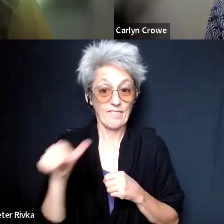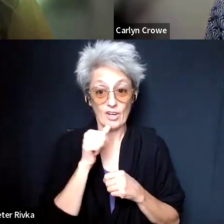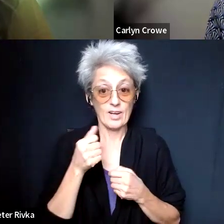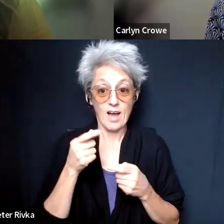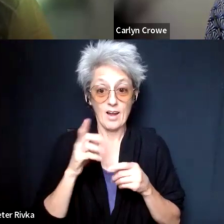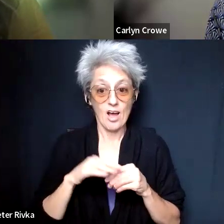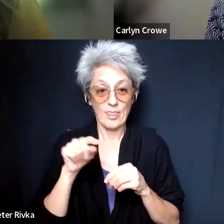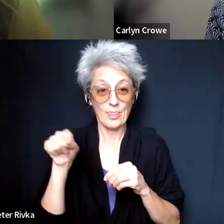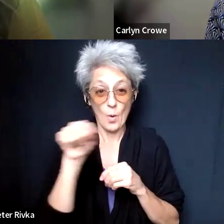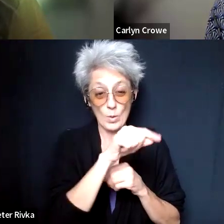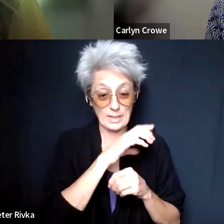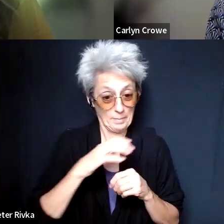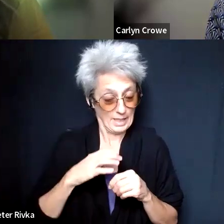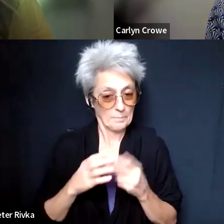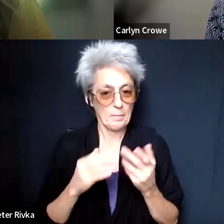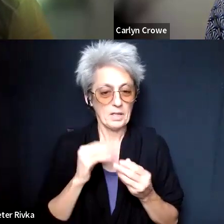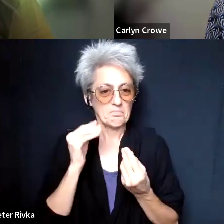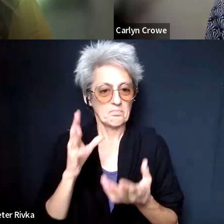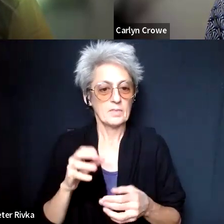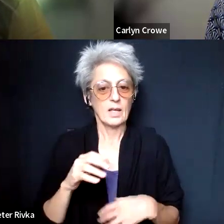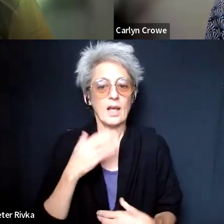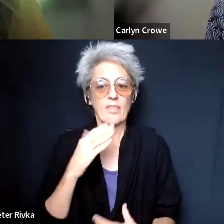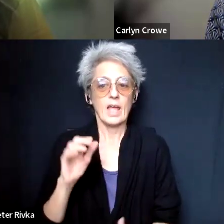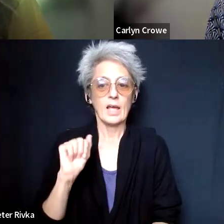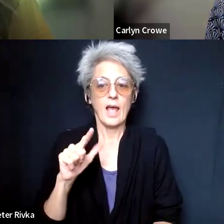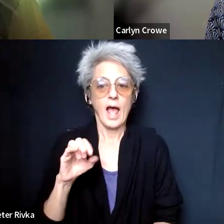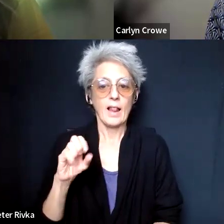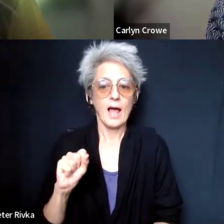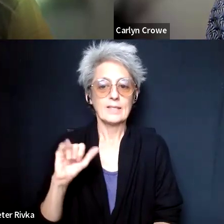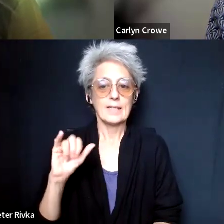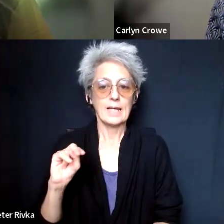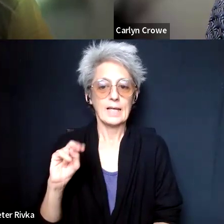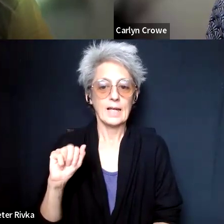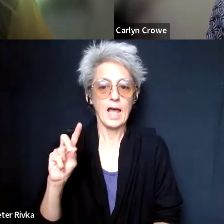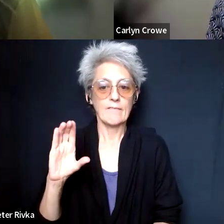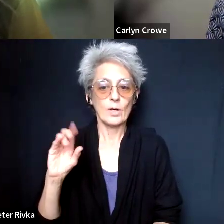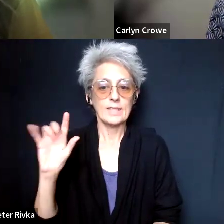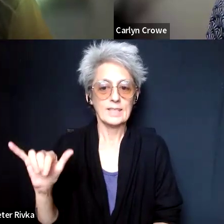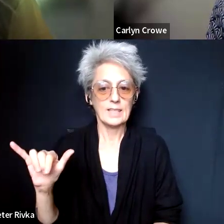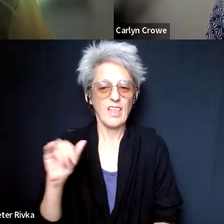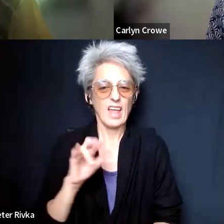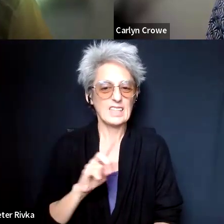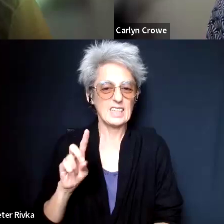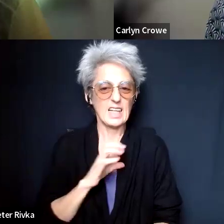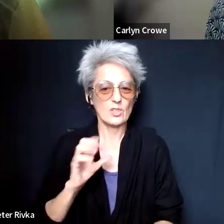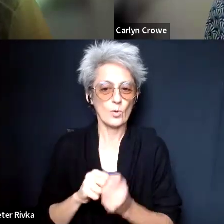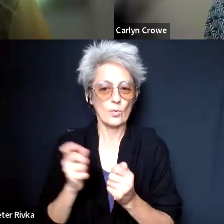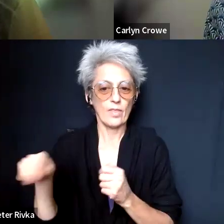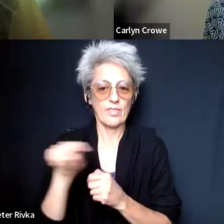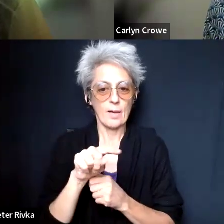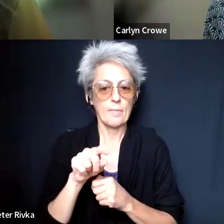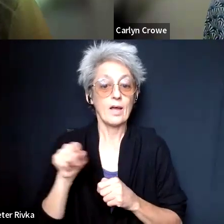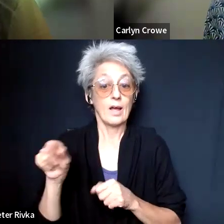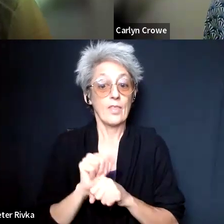But I want to thank Allies and Advocacy, with a group that the DD Council works with that is working on